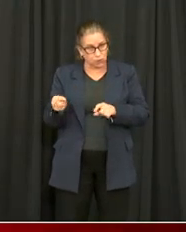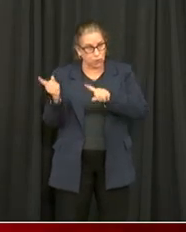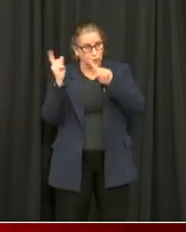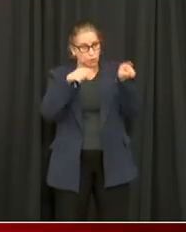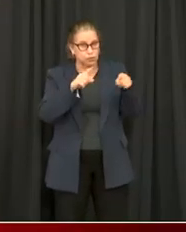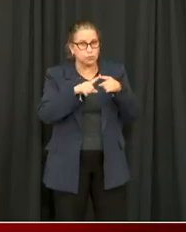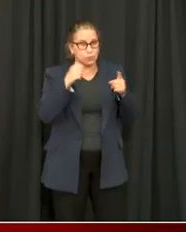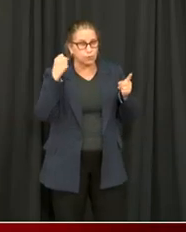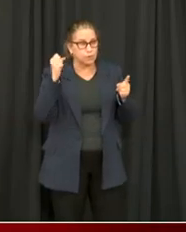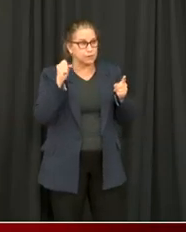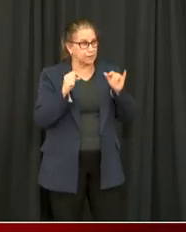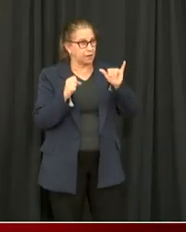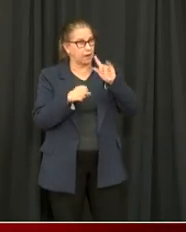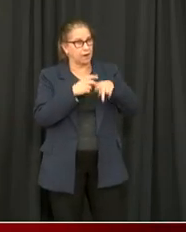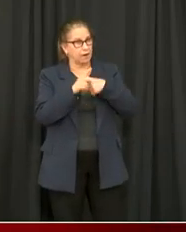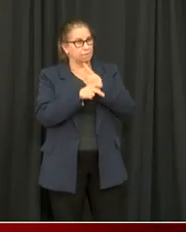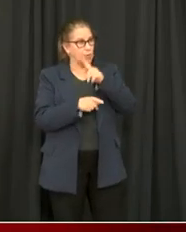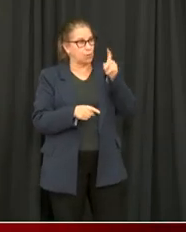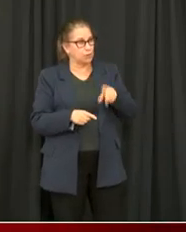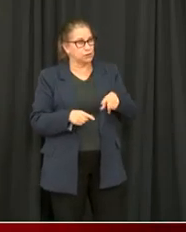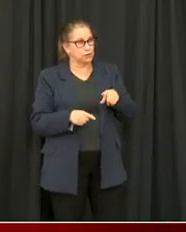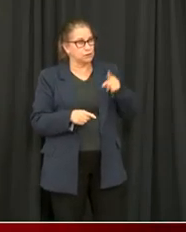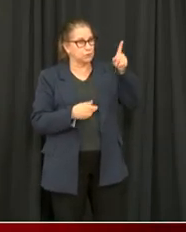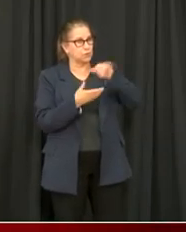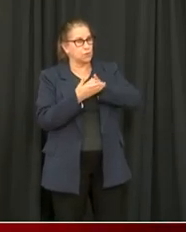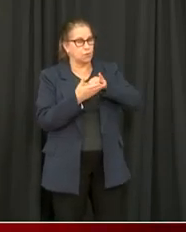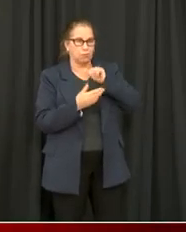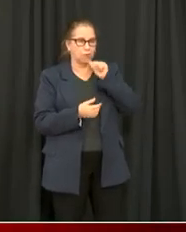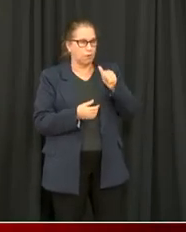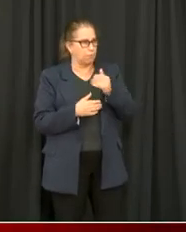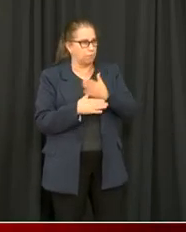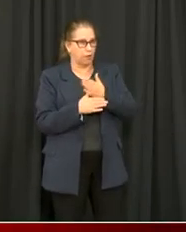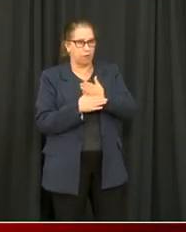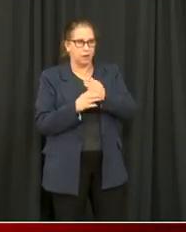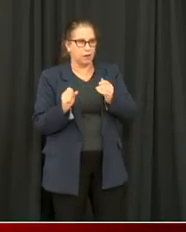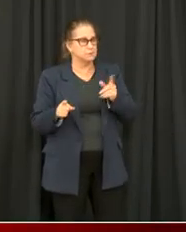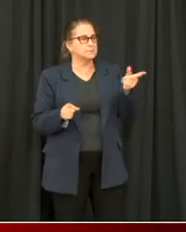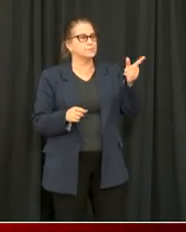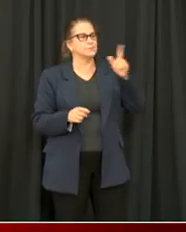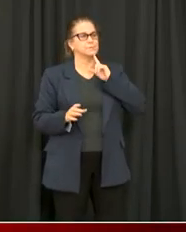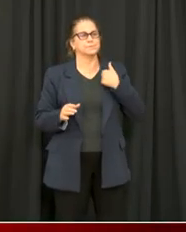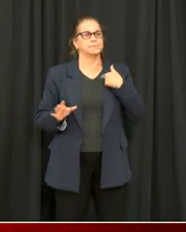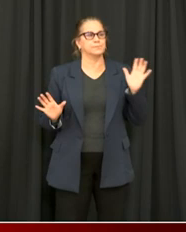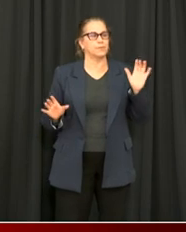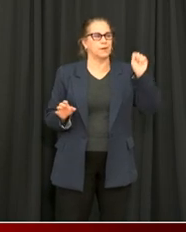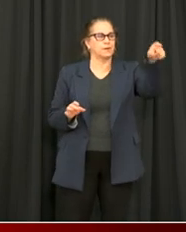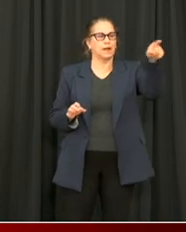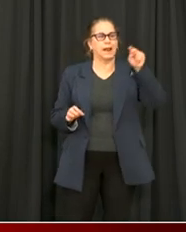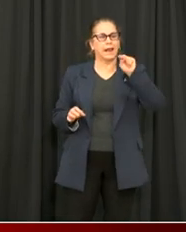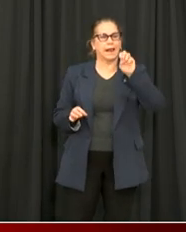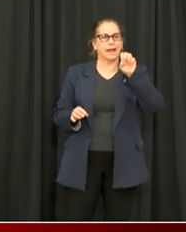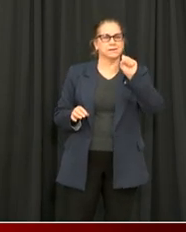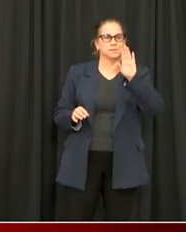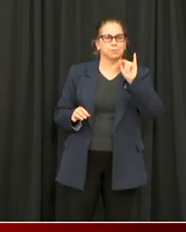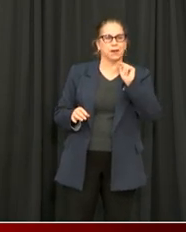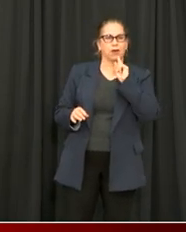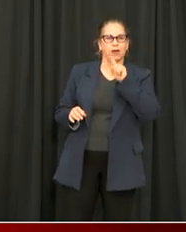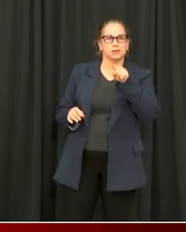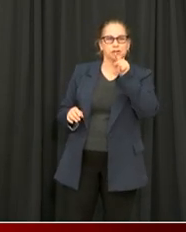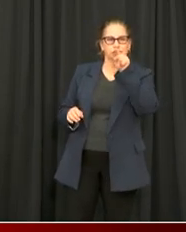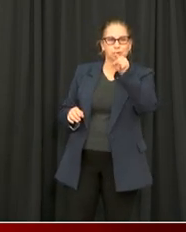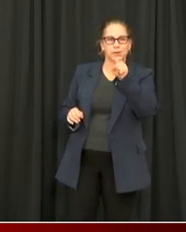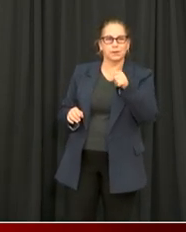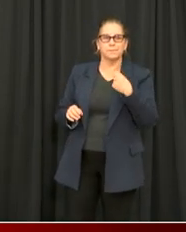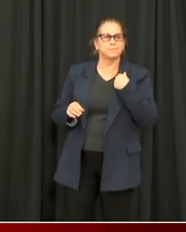Dr. Nesbitt will know a little bit more about the interview. So we conduct a comprehensive interview. We ask questions